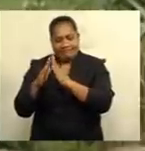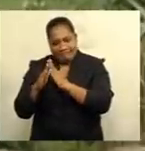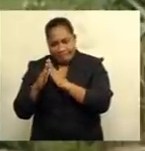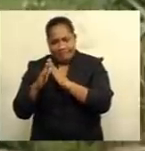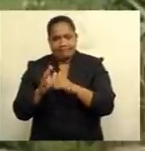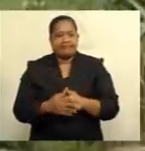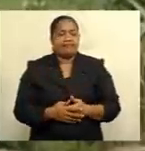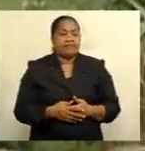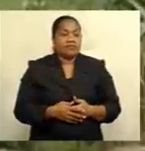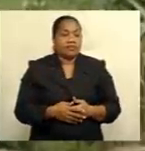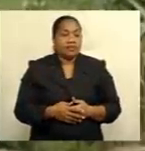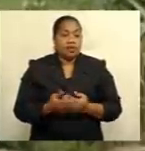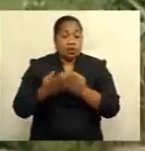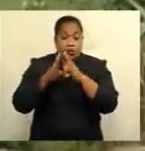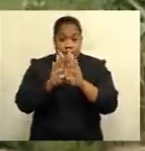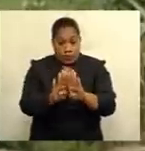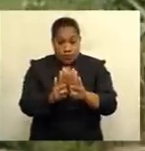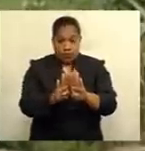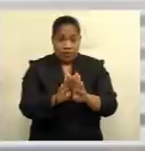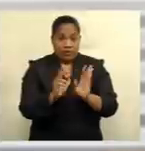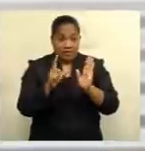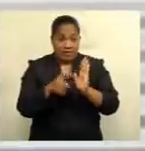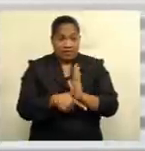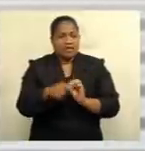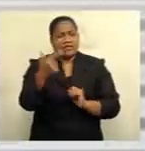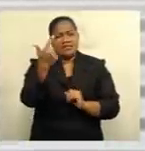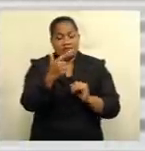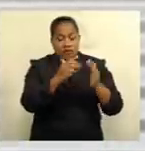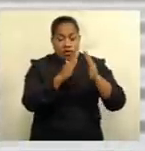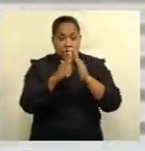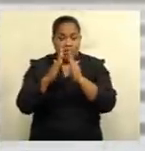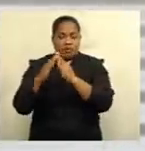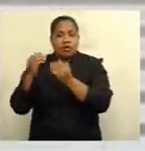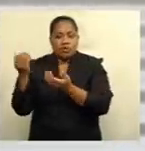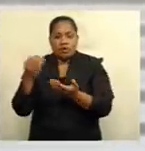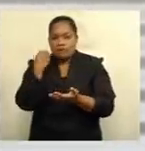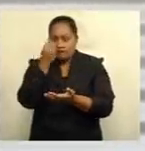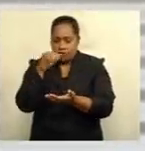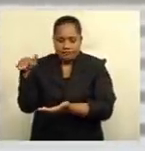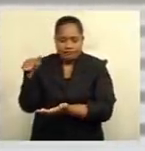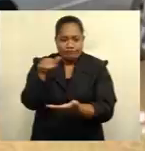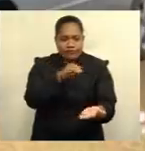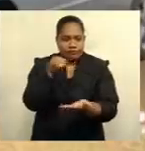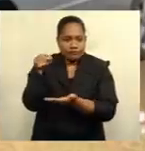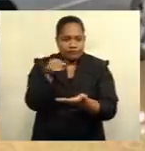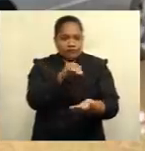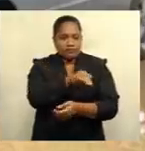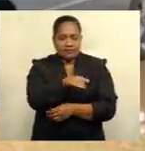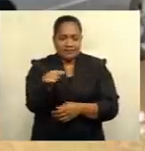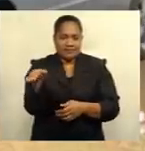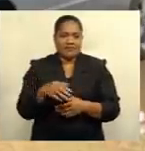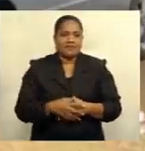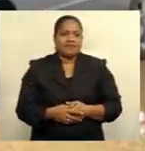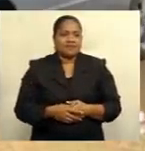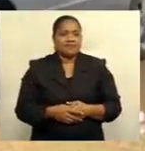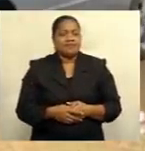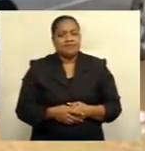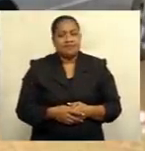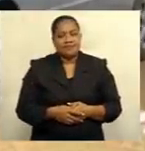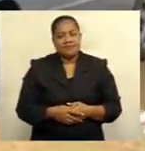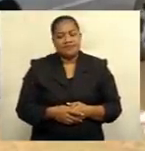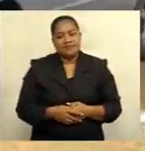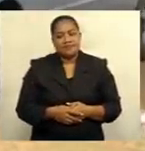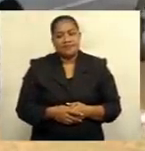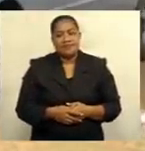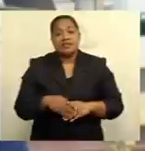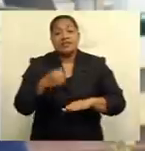During the lockdown period, the 17 homes in the settlement were provided household packs containing food supplies, sanitary products and vegetables